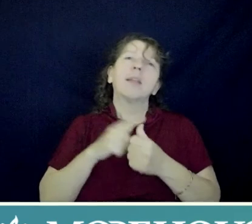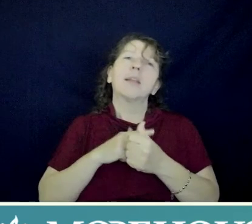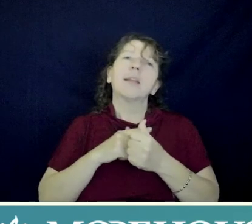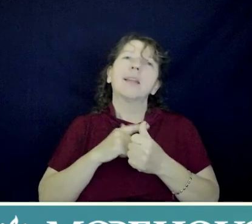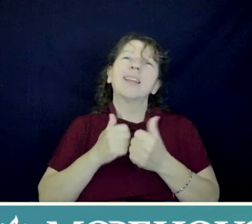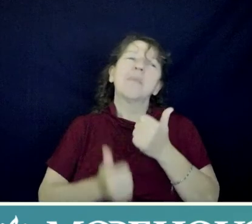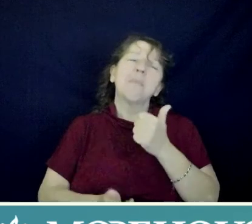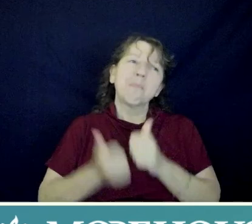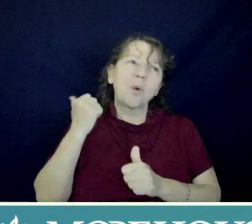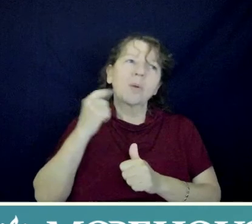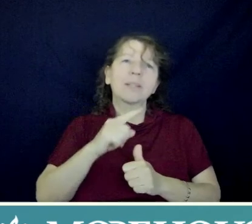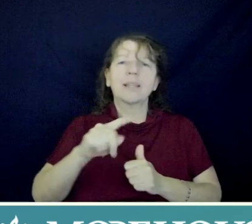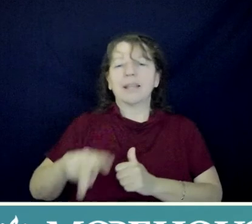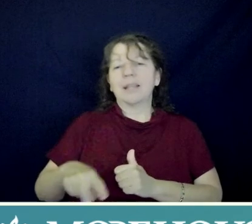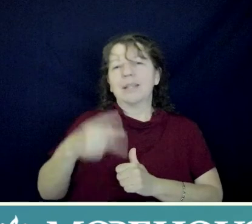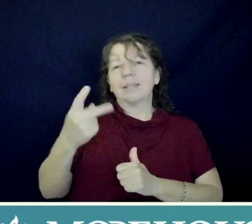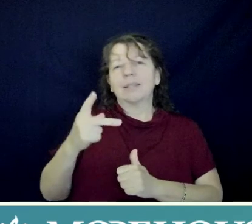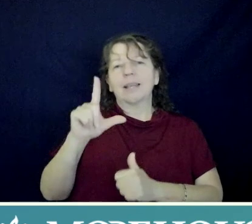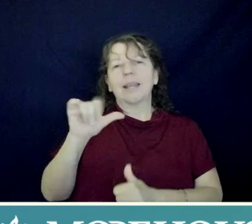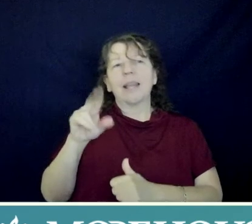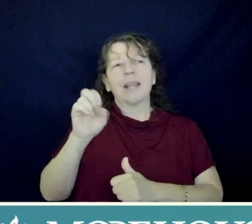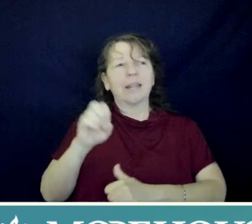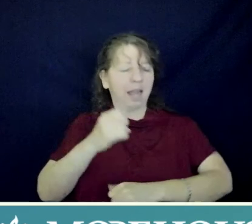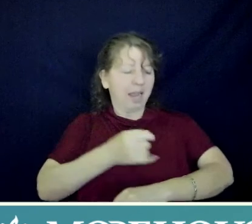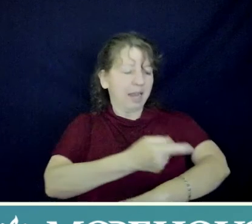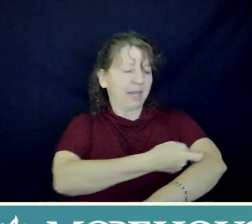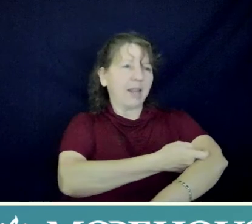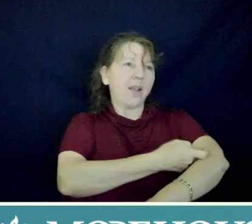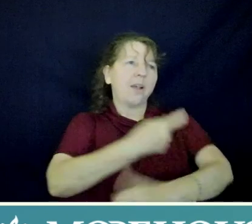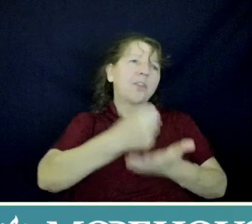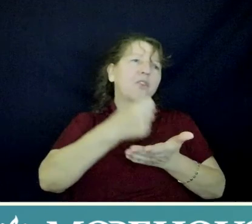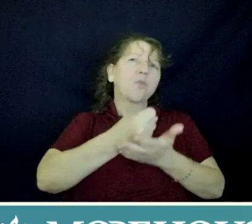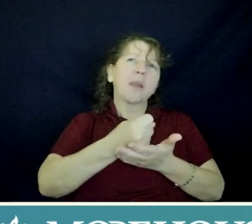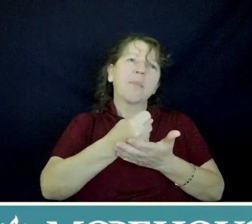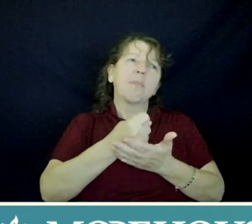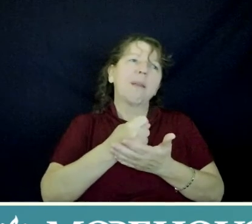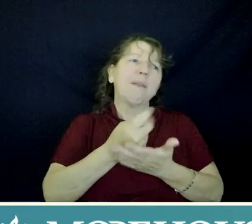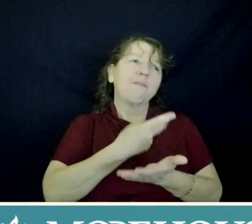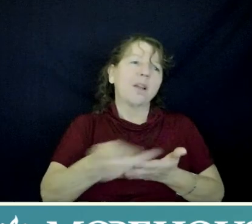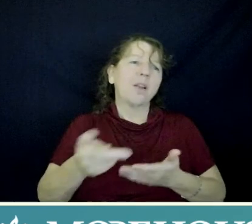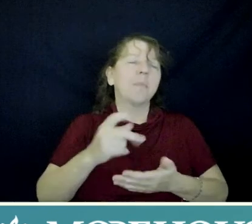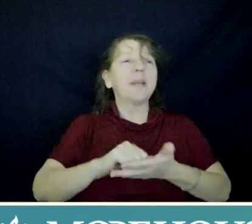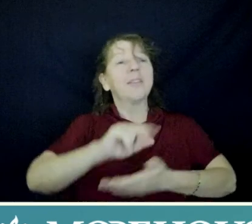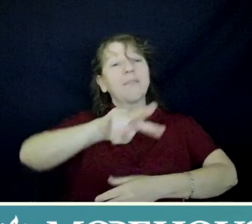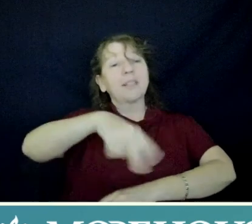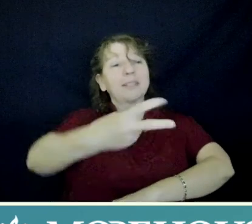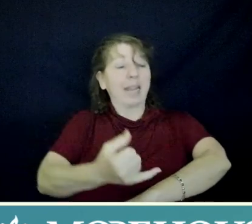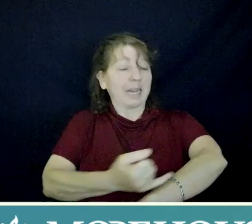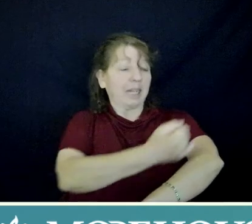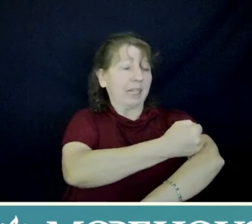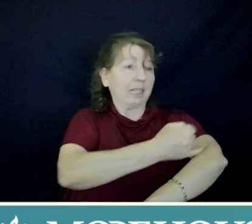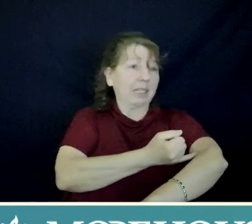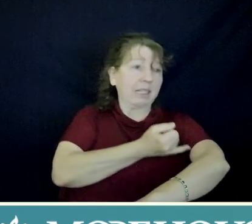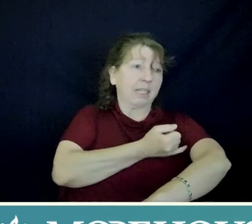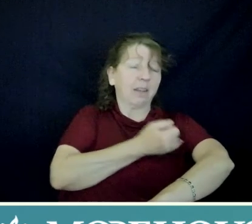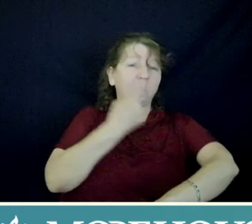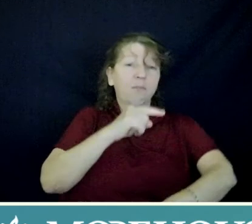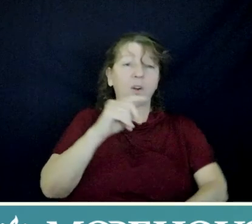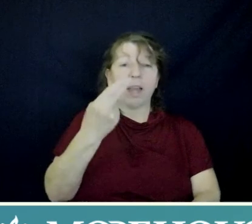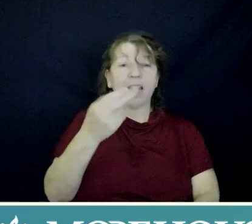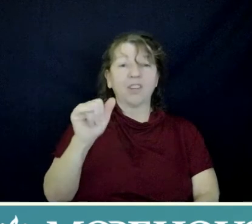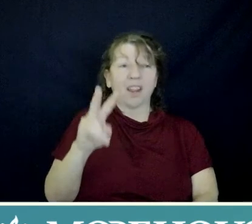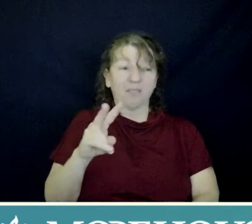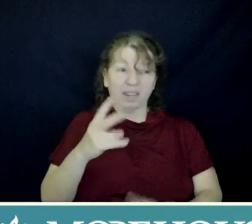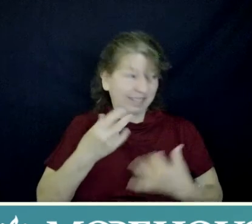mainly been second-line treatment failure. So this is an individual who's on a second-line treatment for HIV, but they're still not